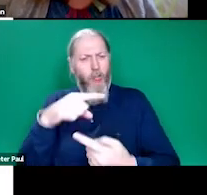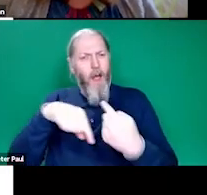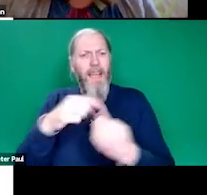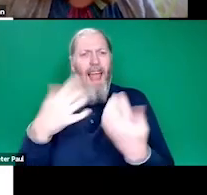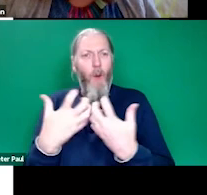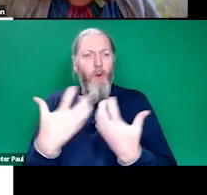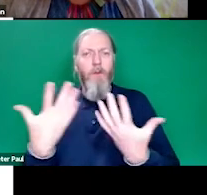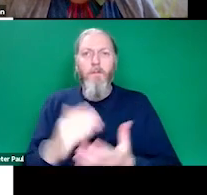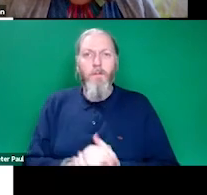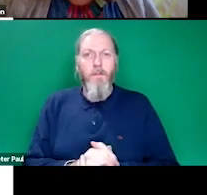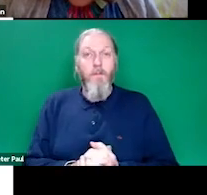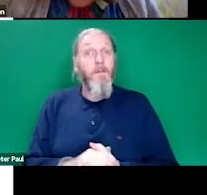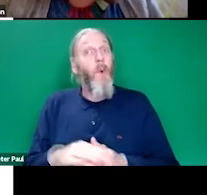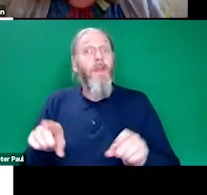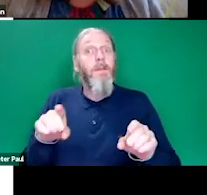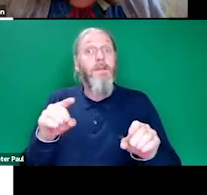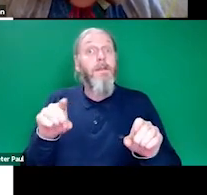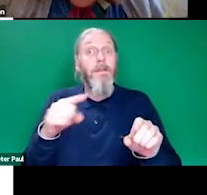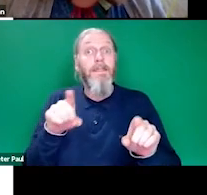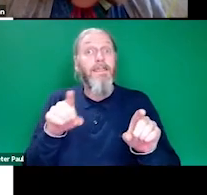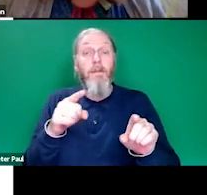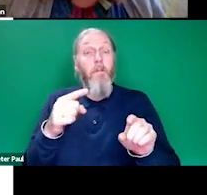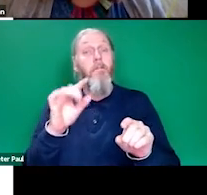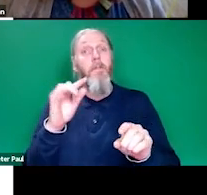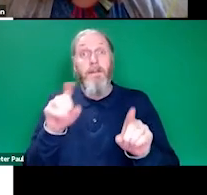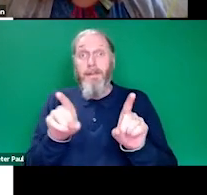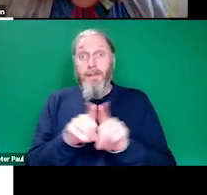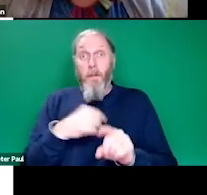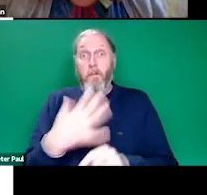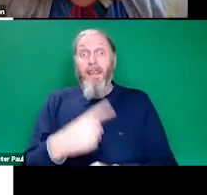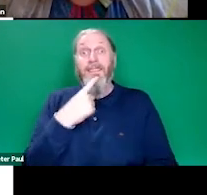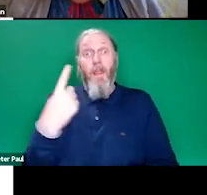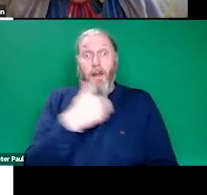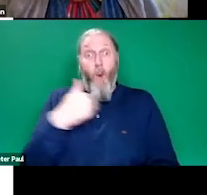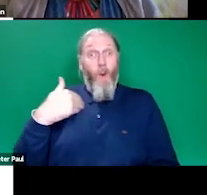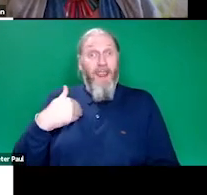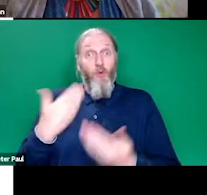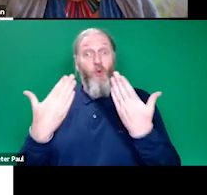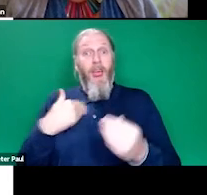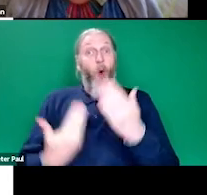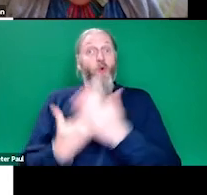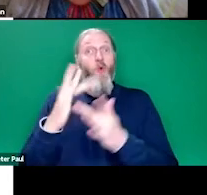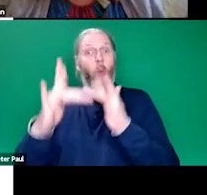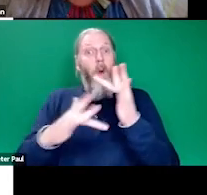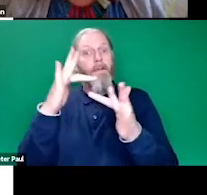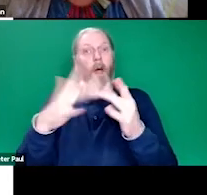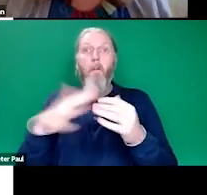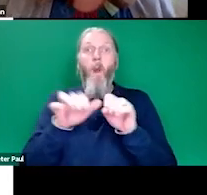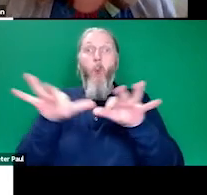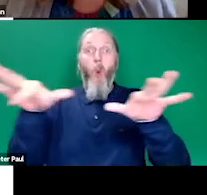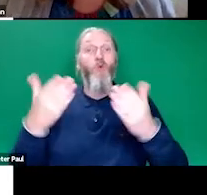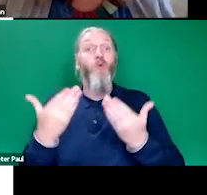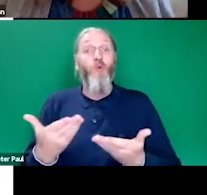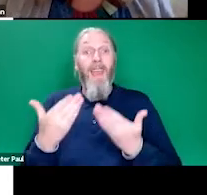So as I mentioned when I started, for those that weren't there, we have launched our new website today and some of the initial modules of